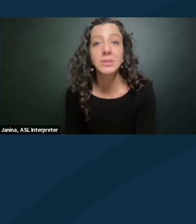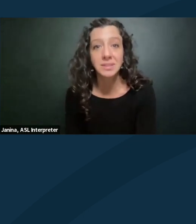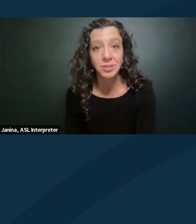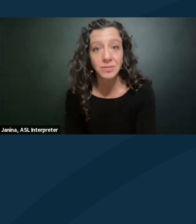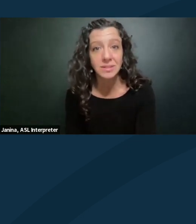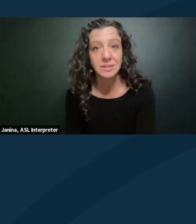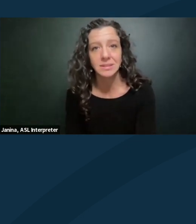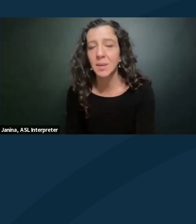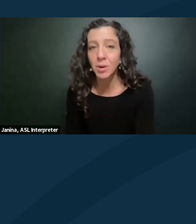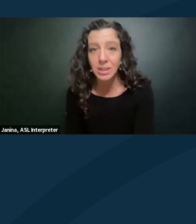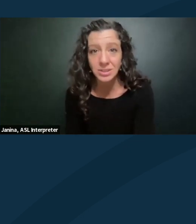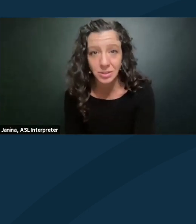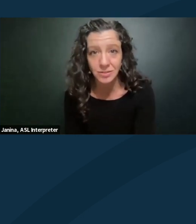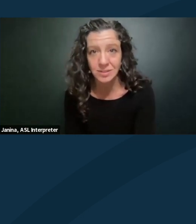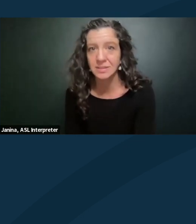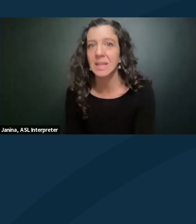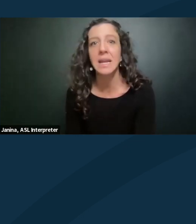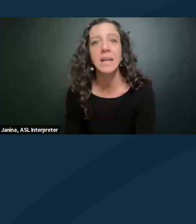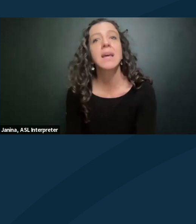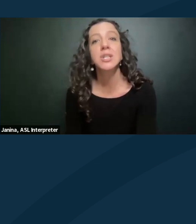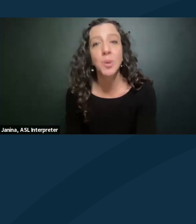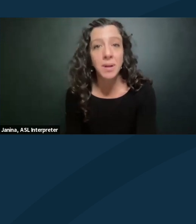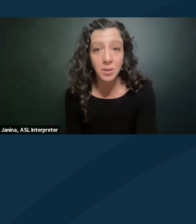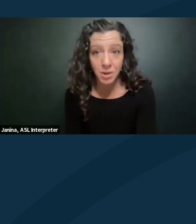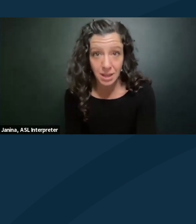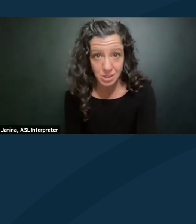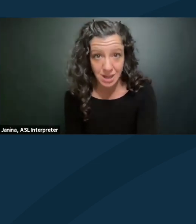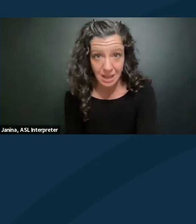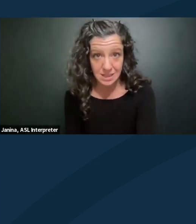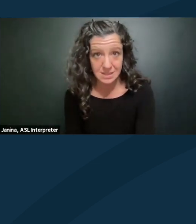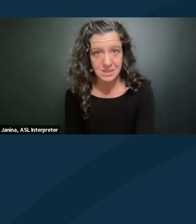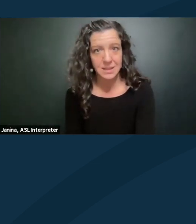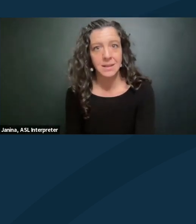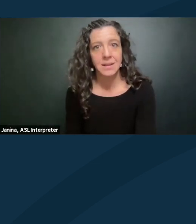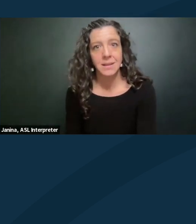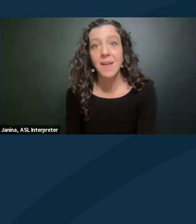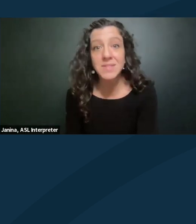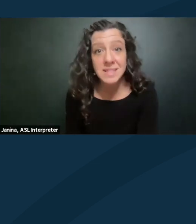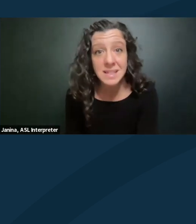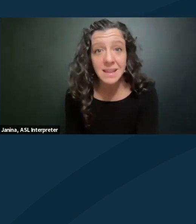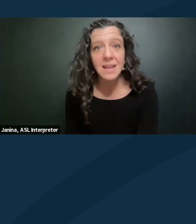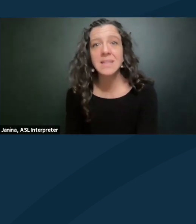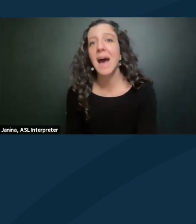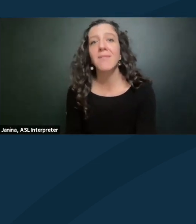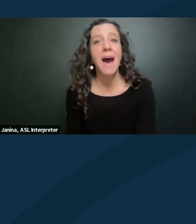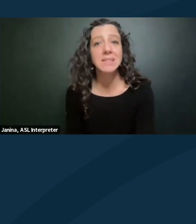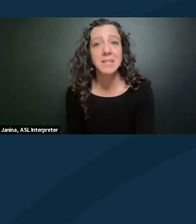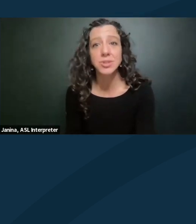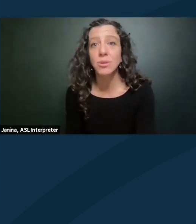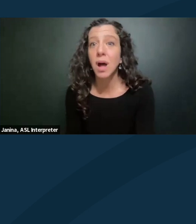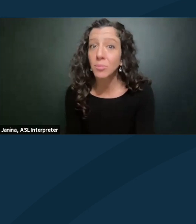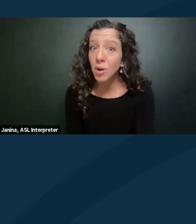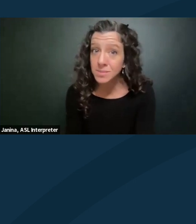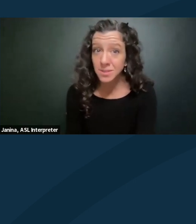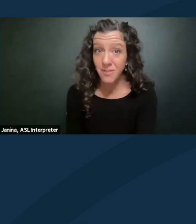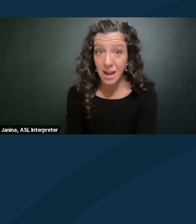for emergency services, immigration services, they need interpreting communication access. The FCC, they need to have access